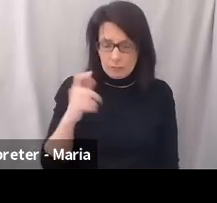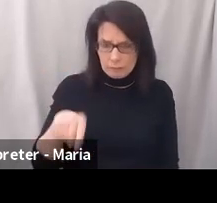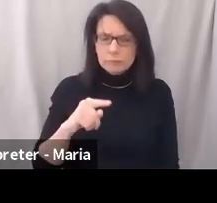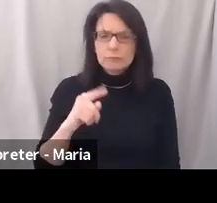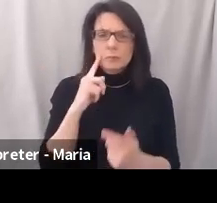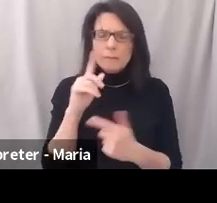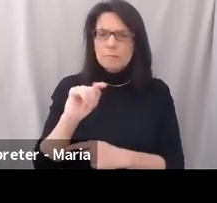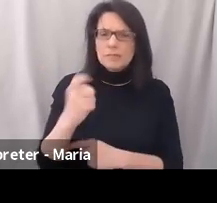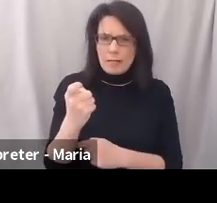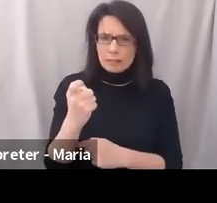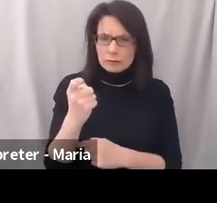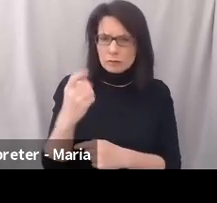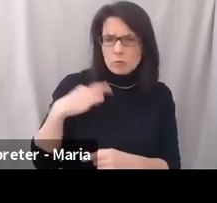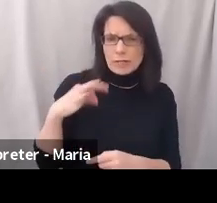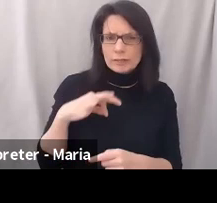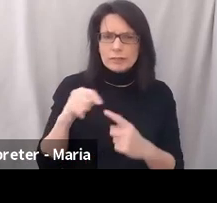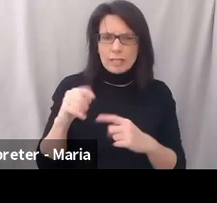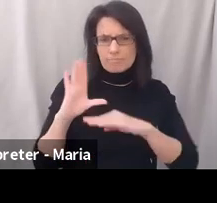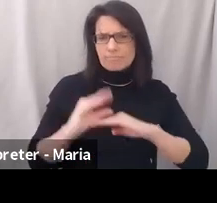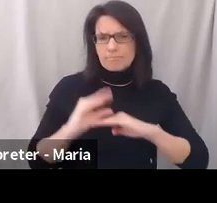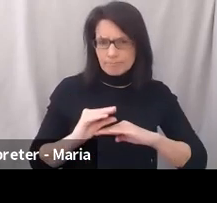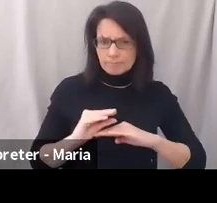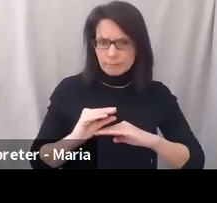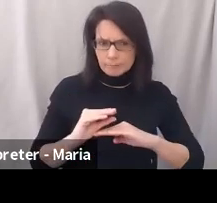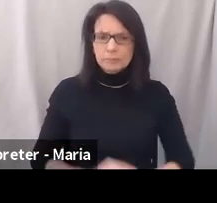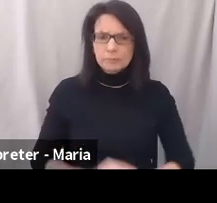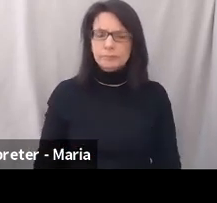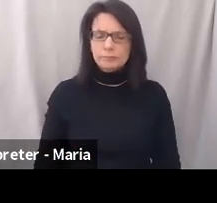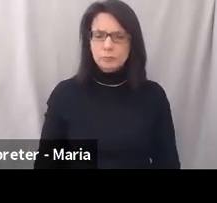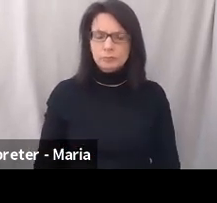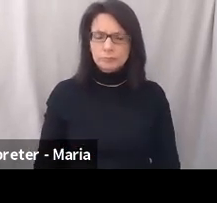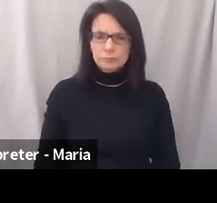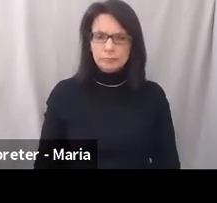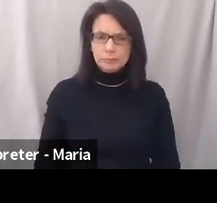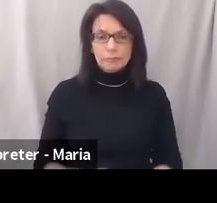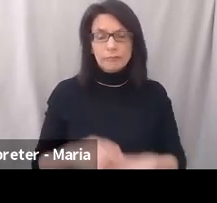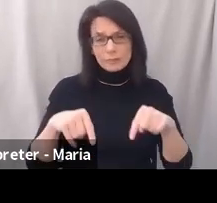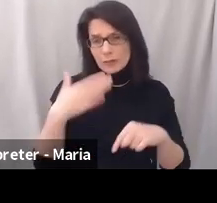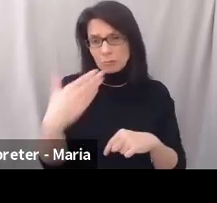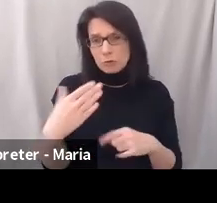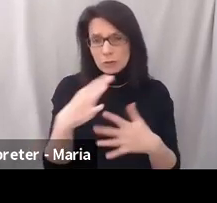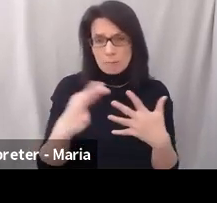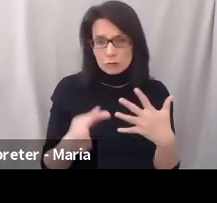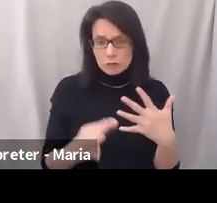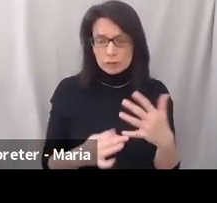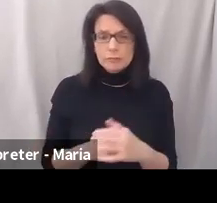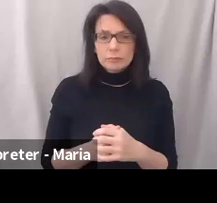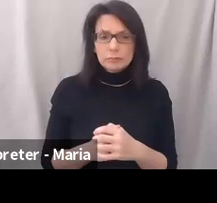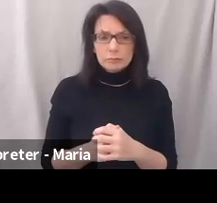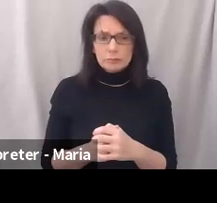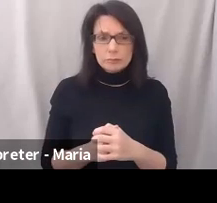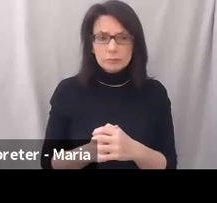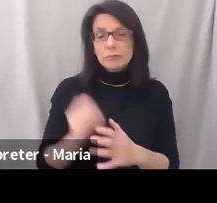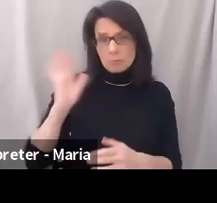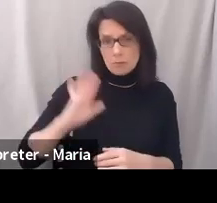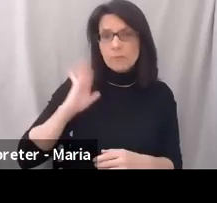sharing reduction. Sorry. So it's a good option. I know that some people have them. I used to